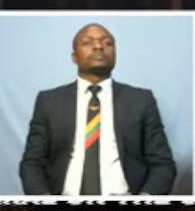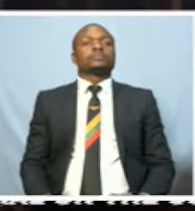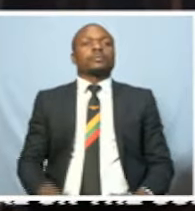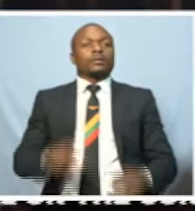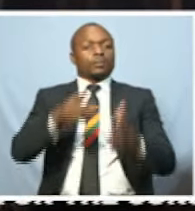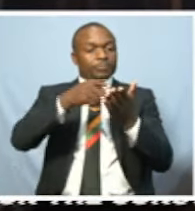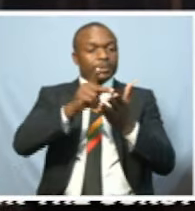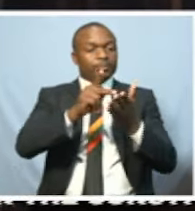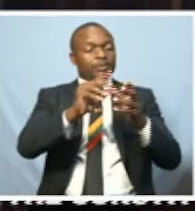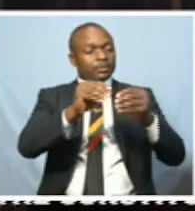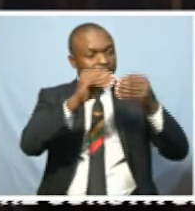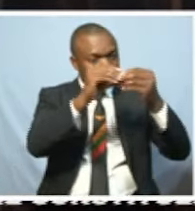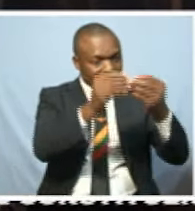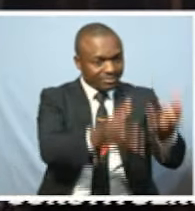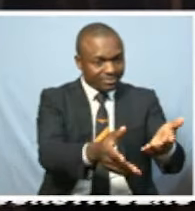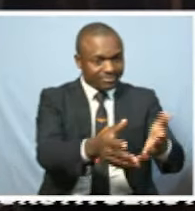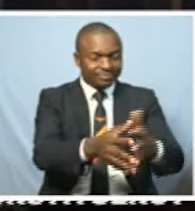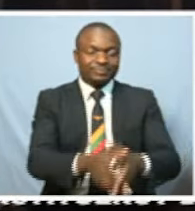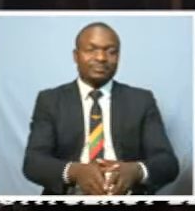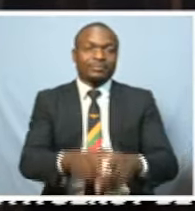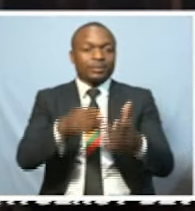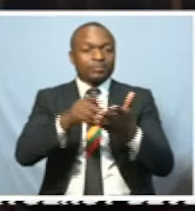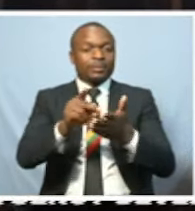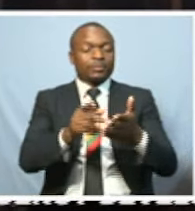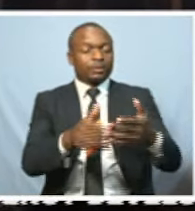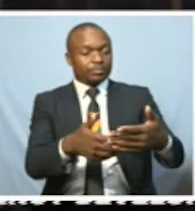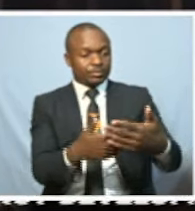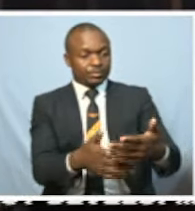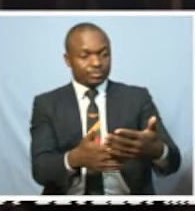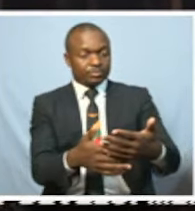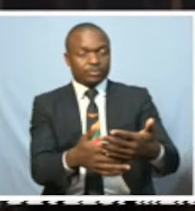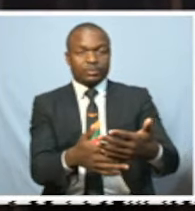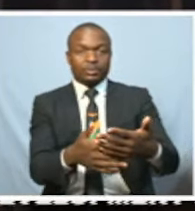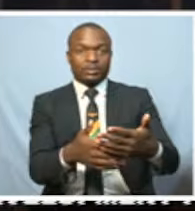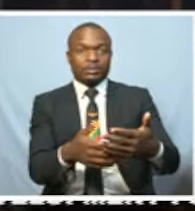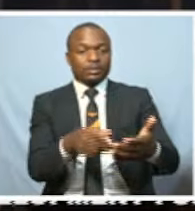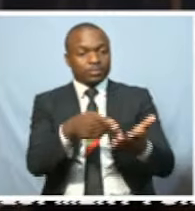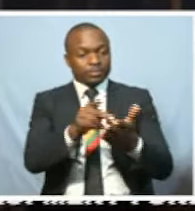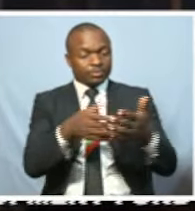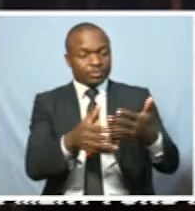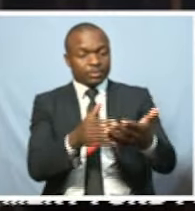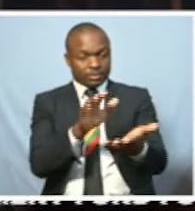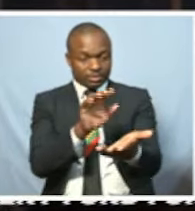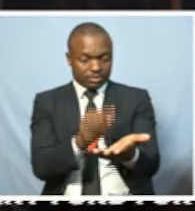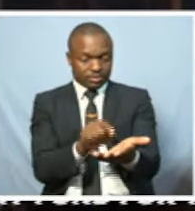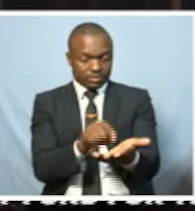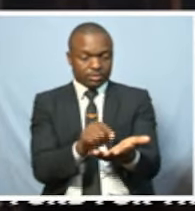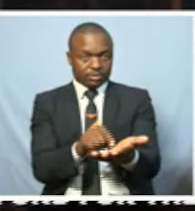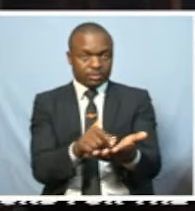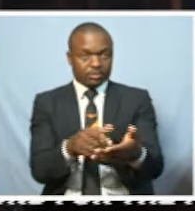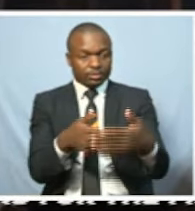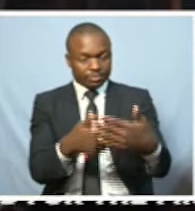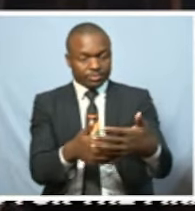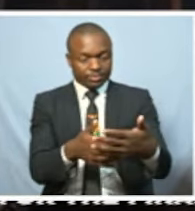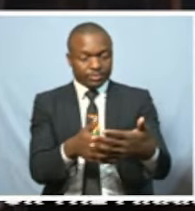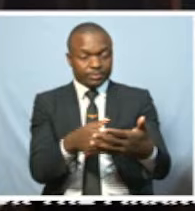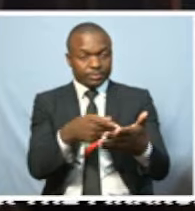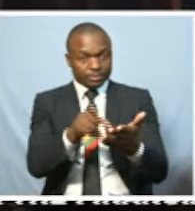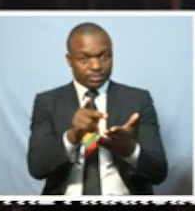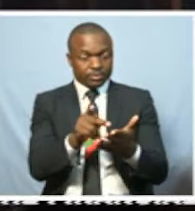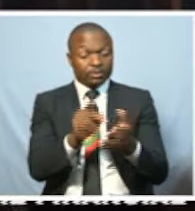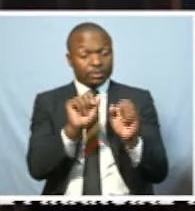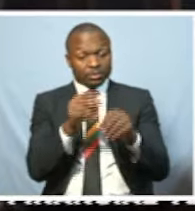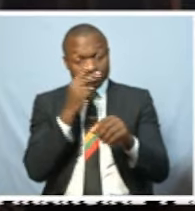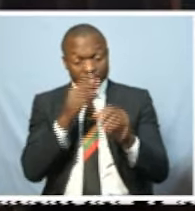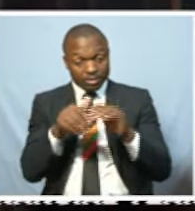payment is done. Payment voucher is done. The payment voucher is in the middle here, in the middle of this. So you can see